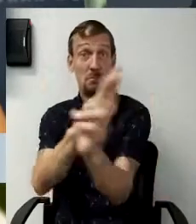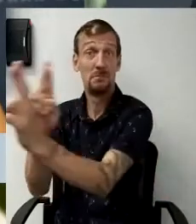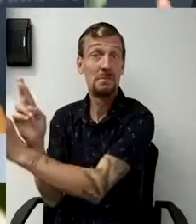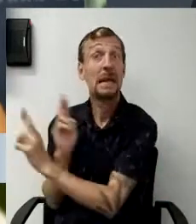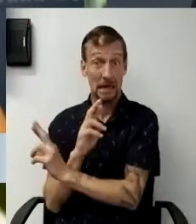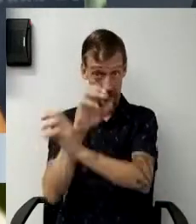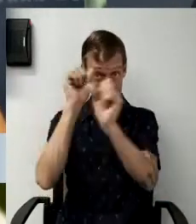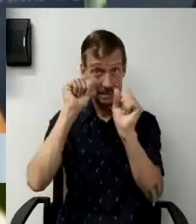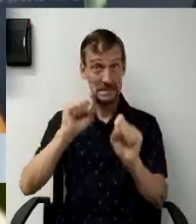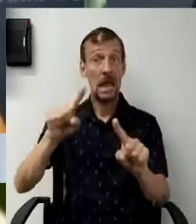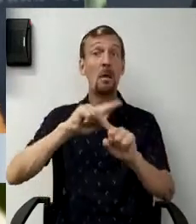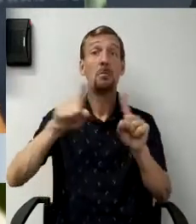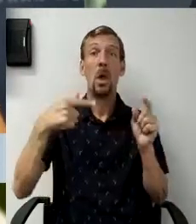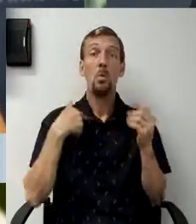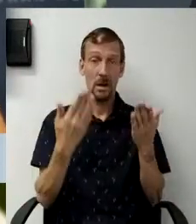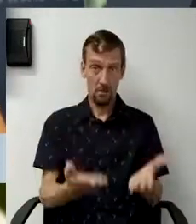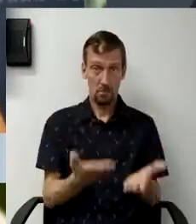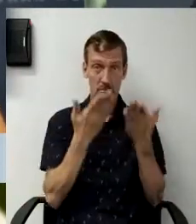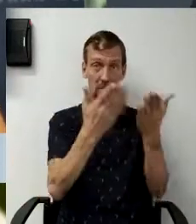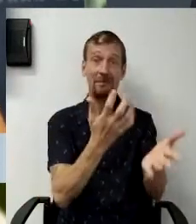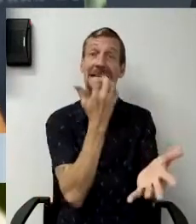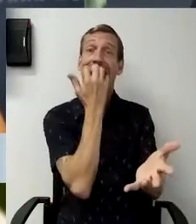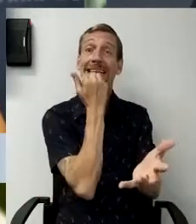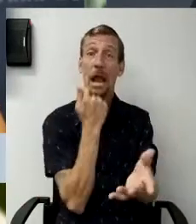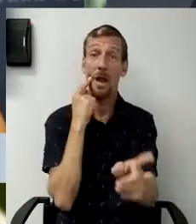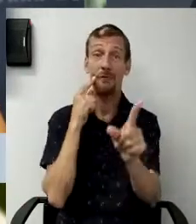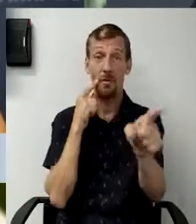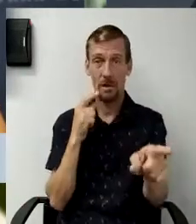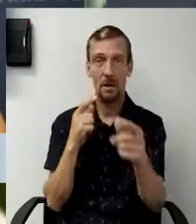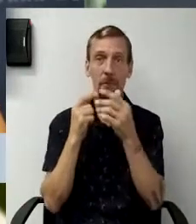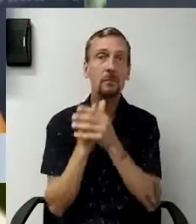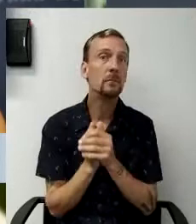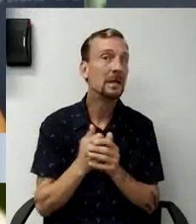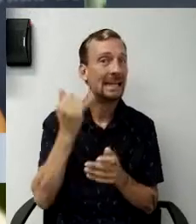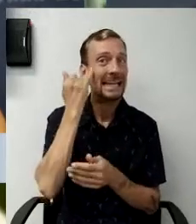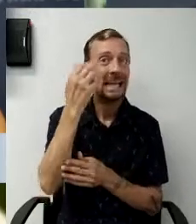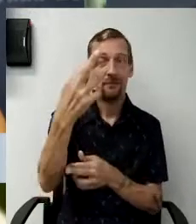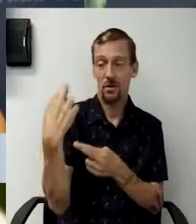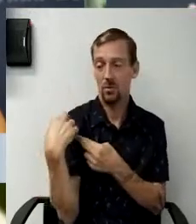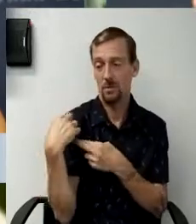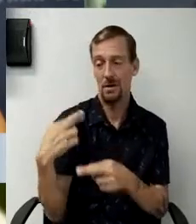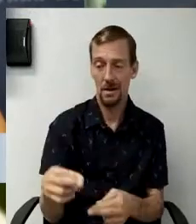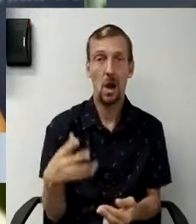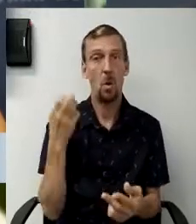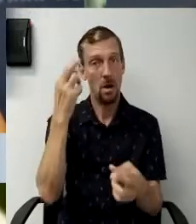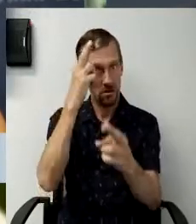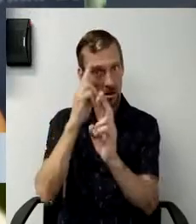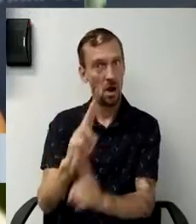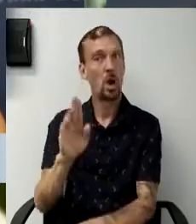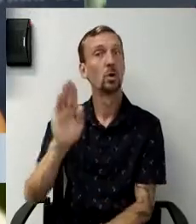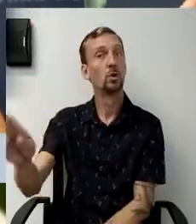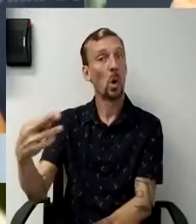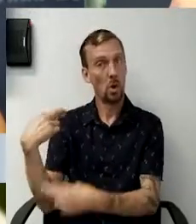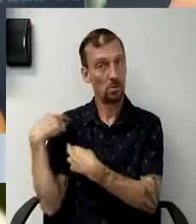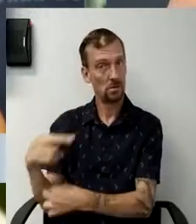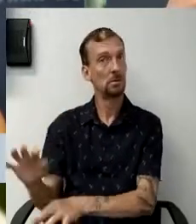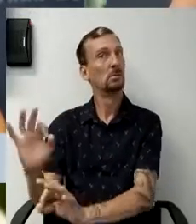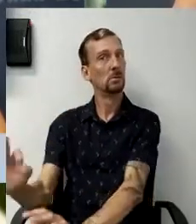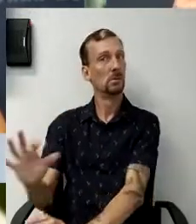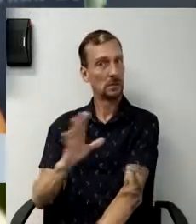and when we provide care, you know, we if you're a religious person, we want to honor your religion